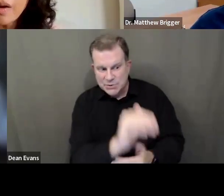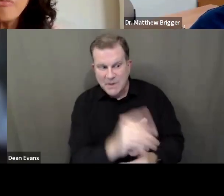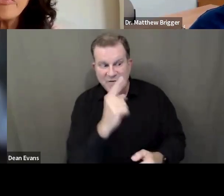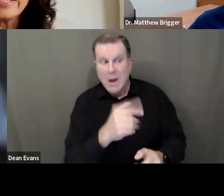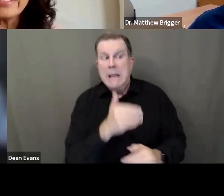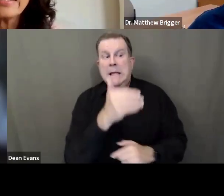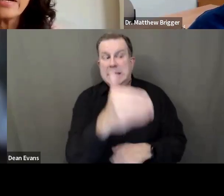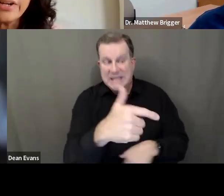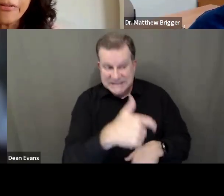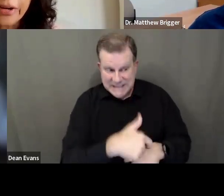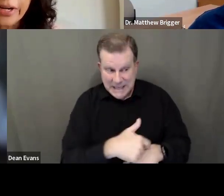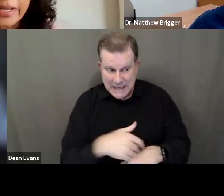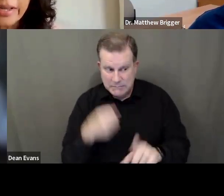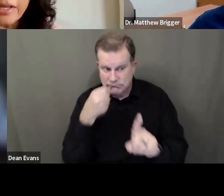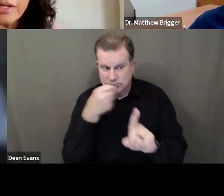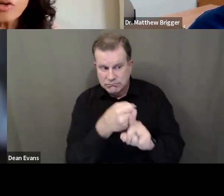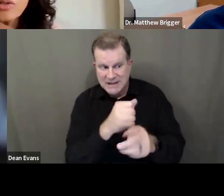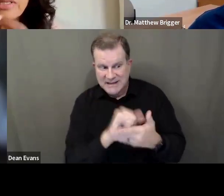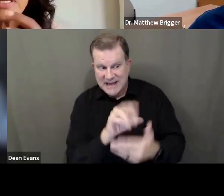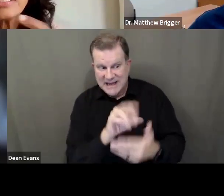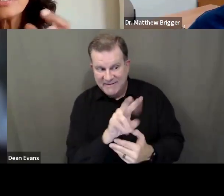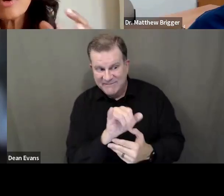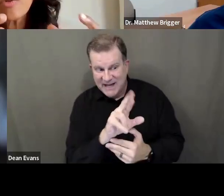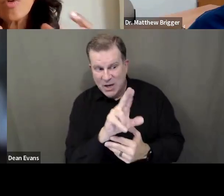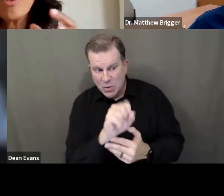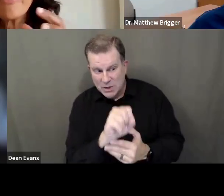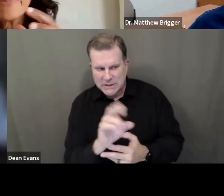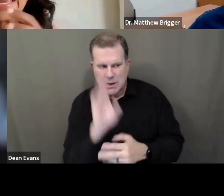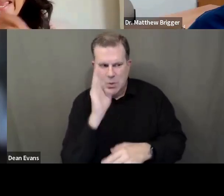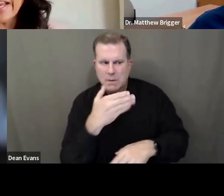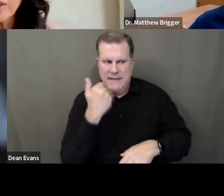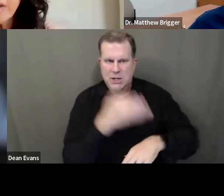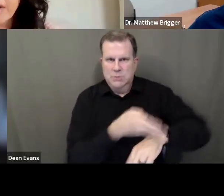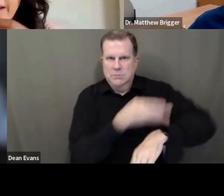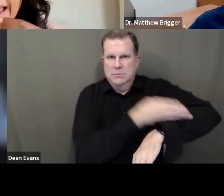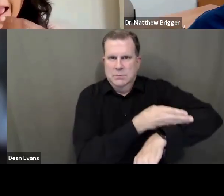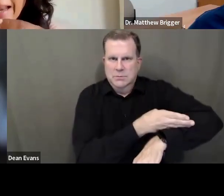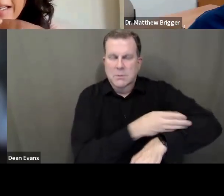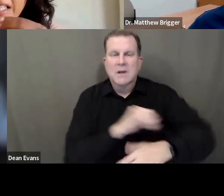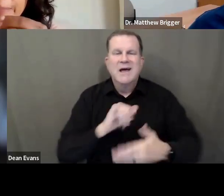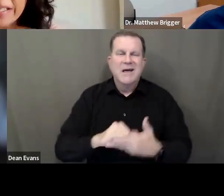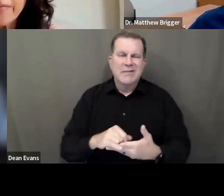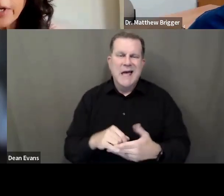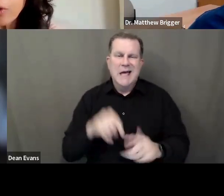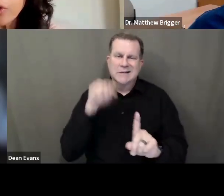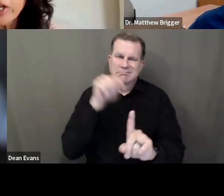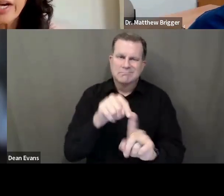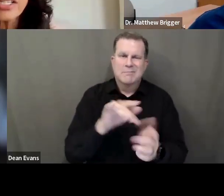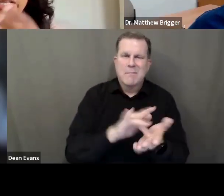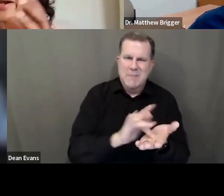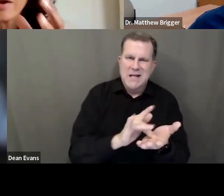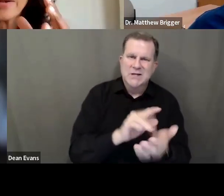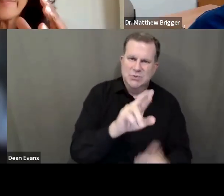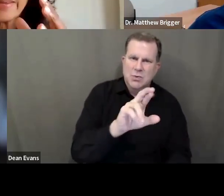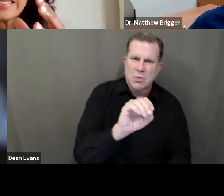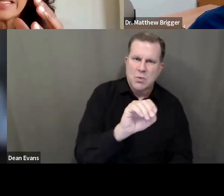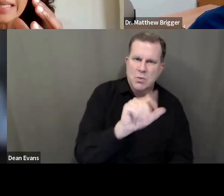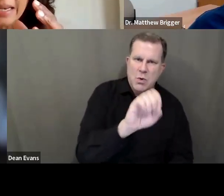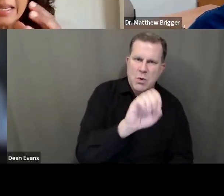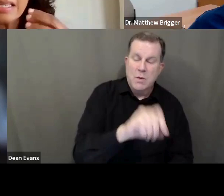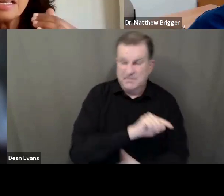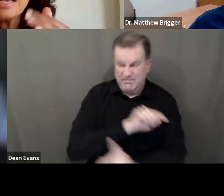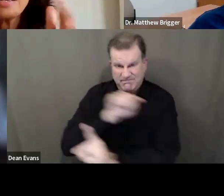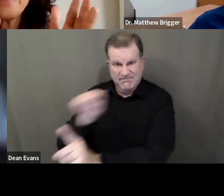viruses, hopefully a little differently. So, this is the role of medications. And specific to CHARDS, there are not